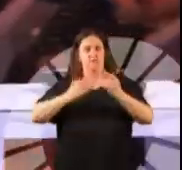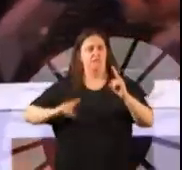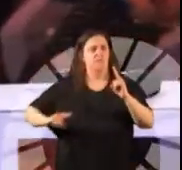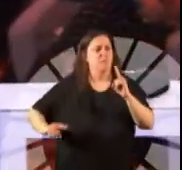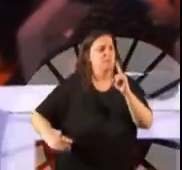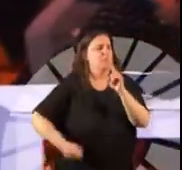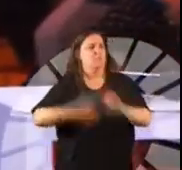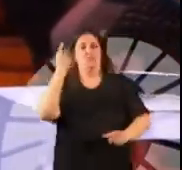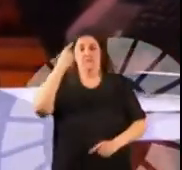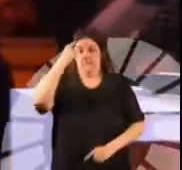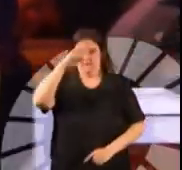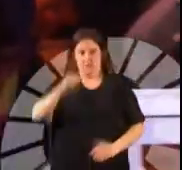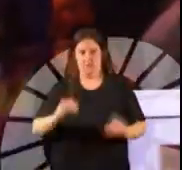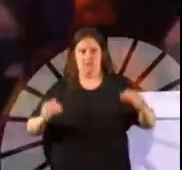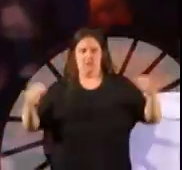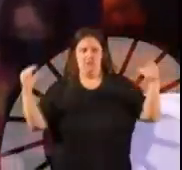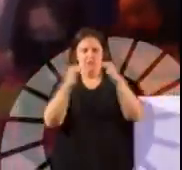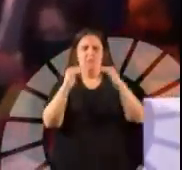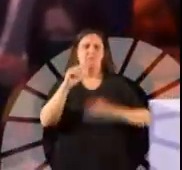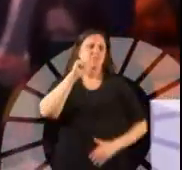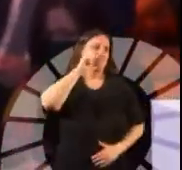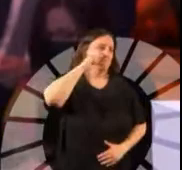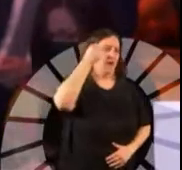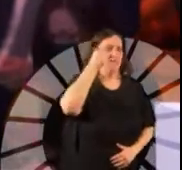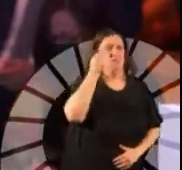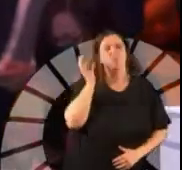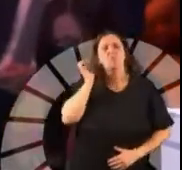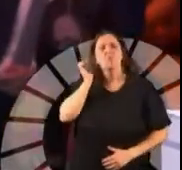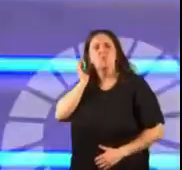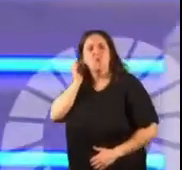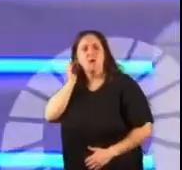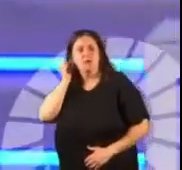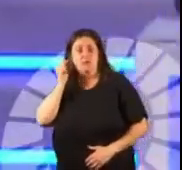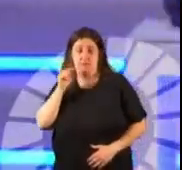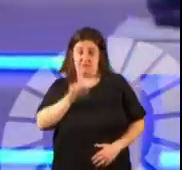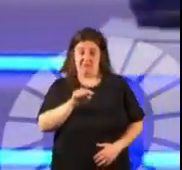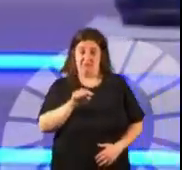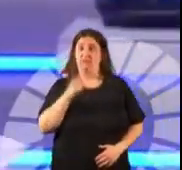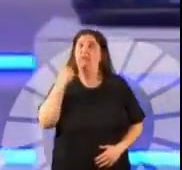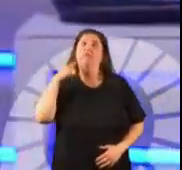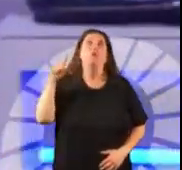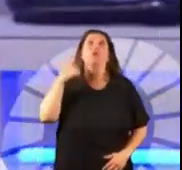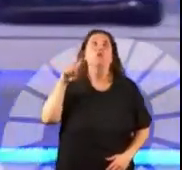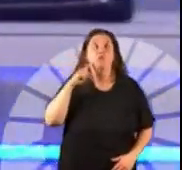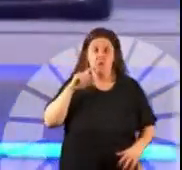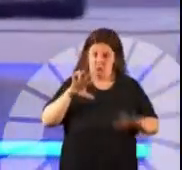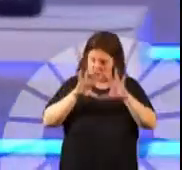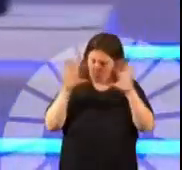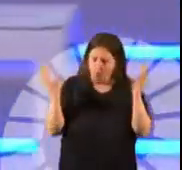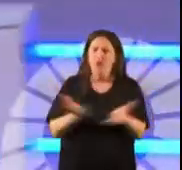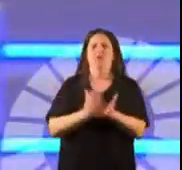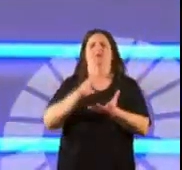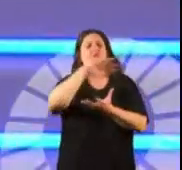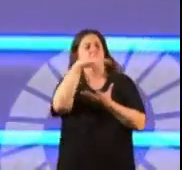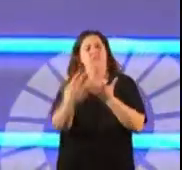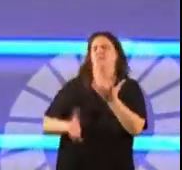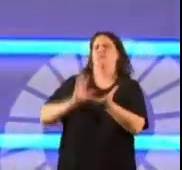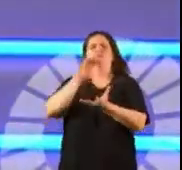for equality between men and women across the whole planet. And we're going to start now